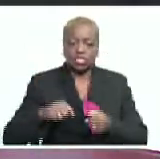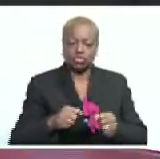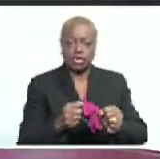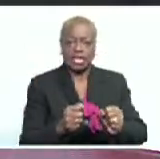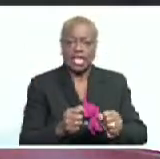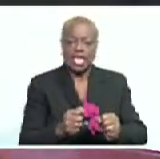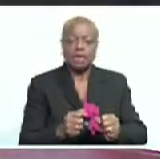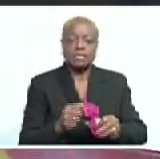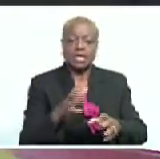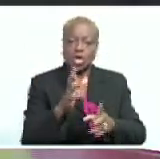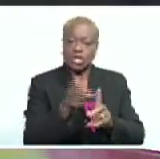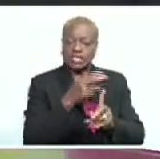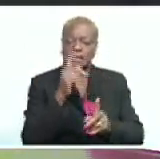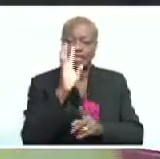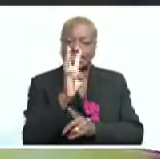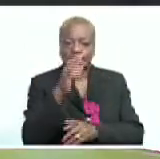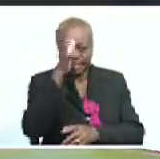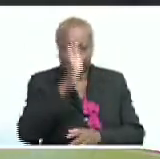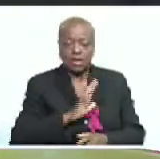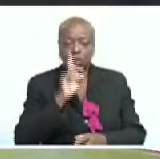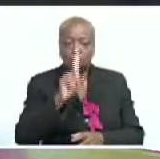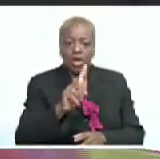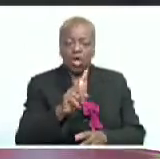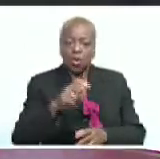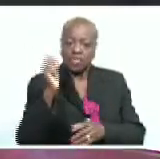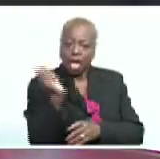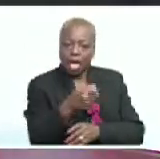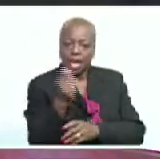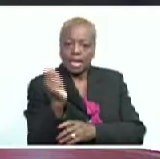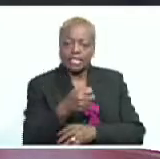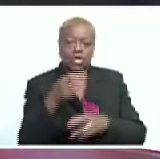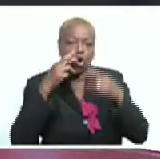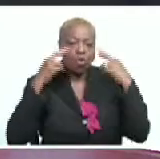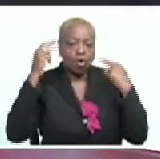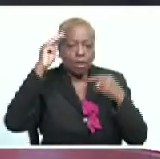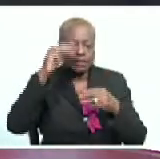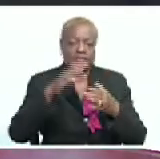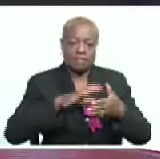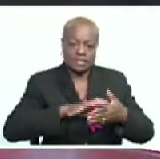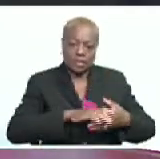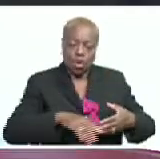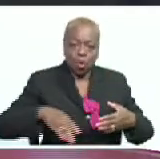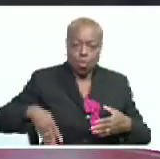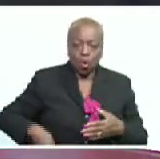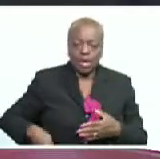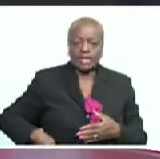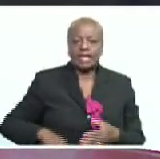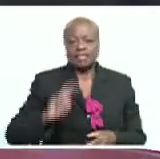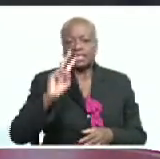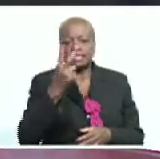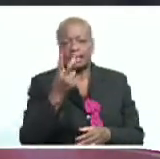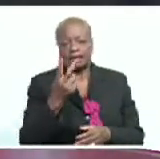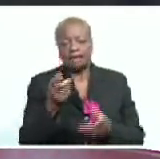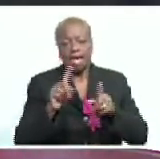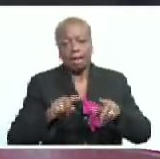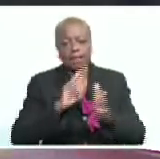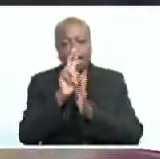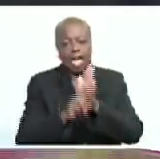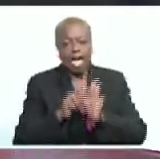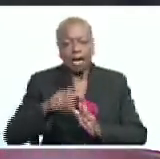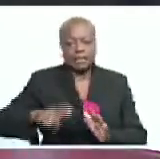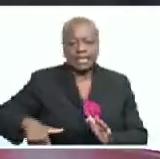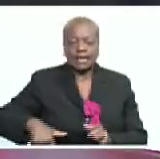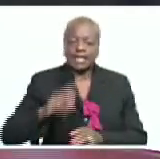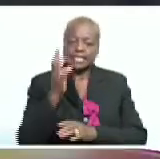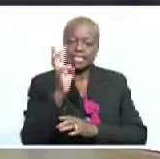by 6 men, one of them armed with a cutlass, who robbed him of his wallet. The second incident took place hours later at 7